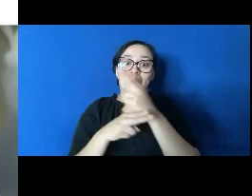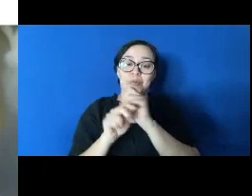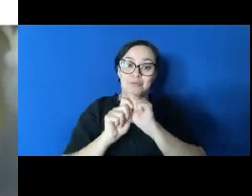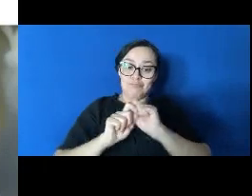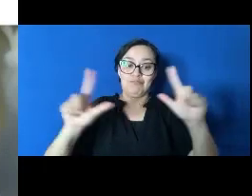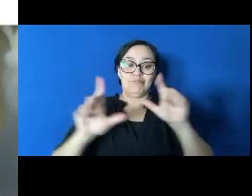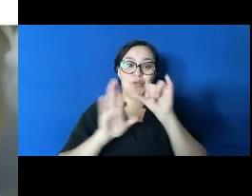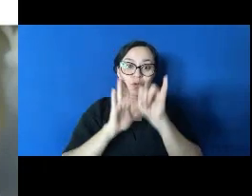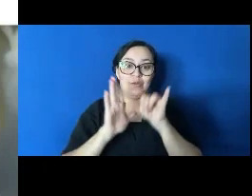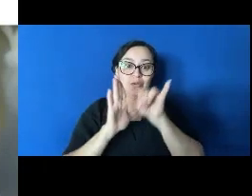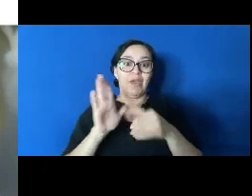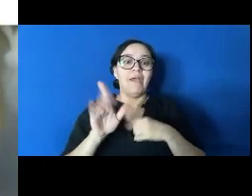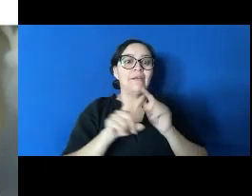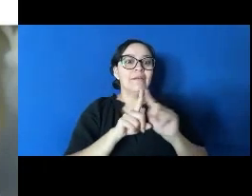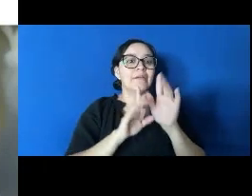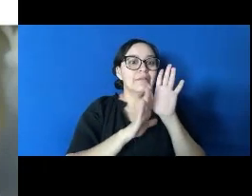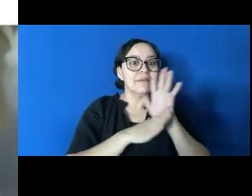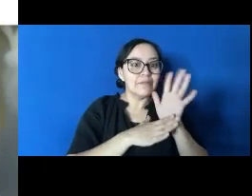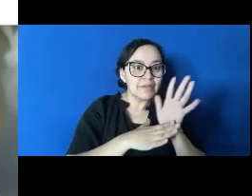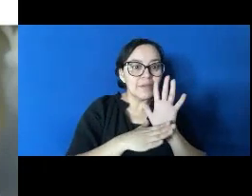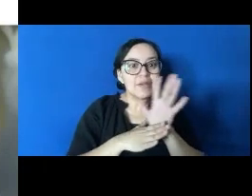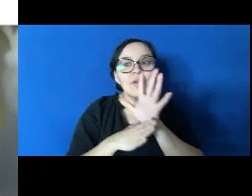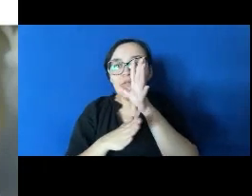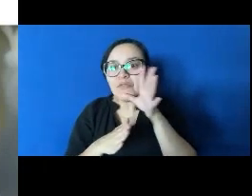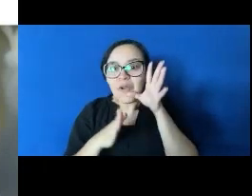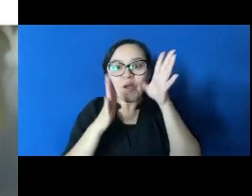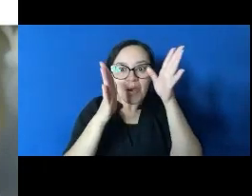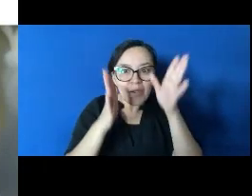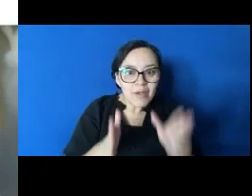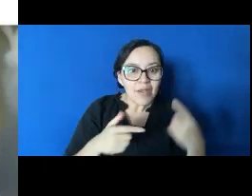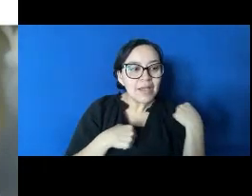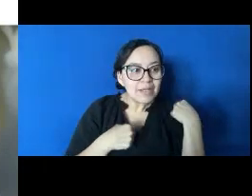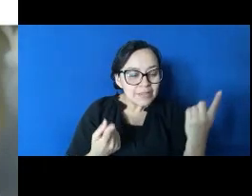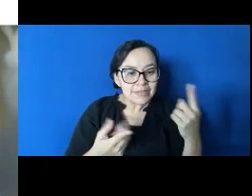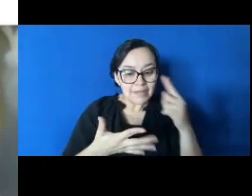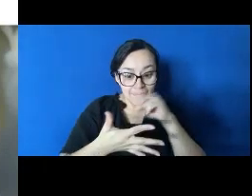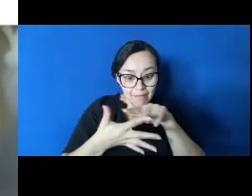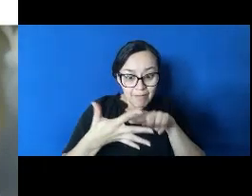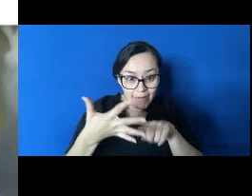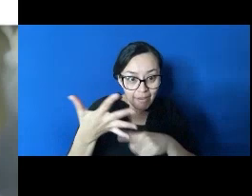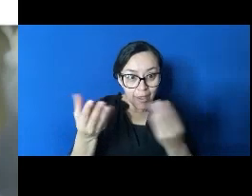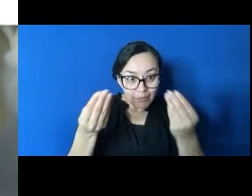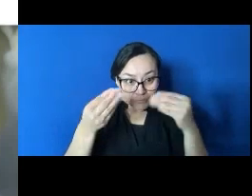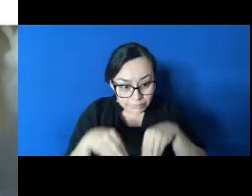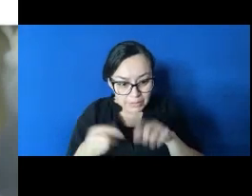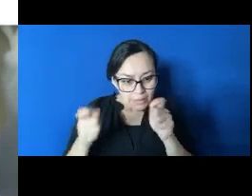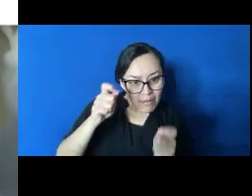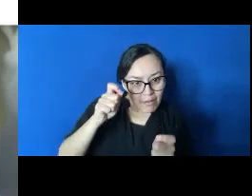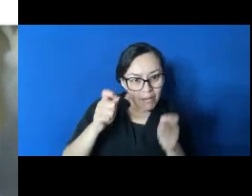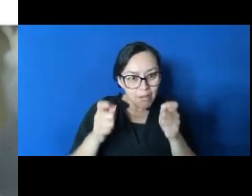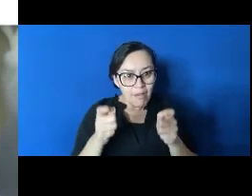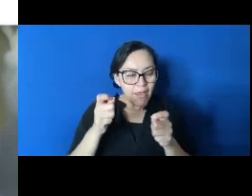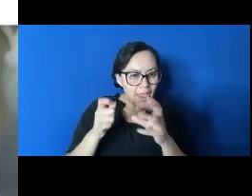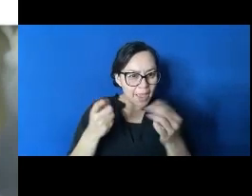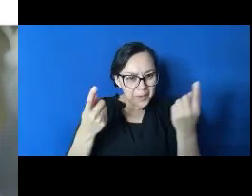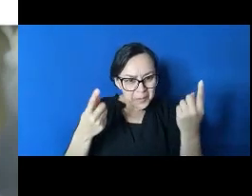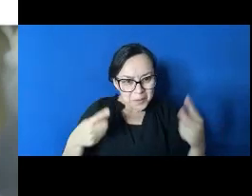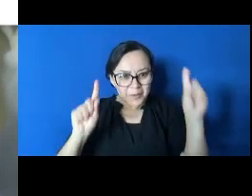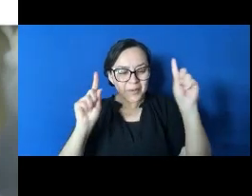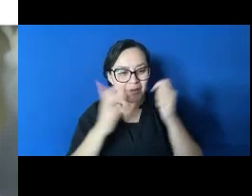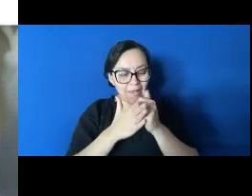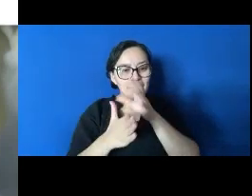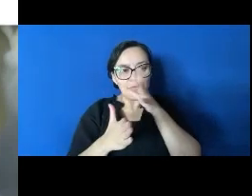ver los where videos you can de see diferentes videos agricultores y of cómo ellos different han aplicado farmers prácticas and de how they adaptación have y cómo applied ha adaptation sido practices beneficioso